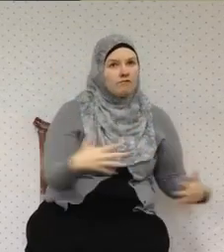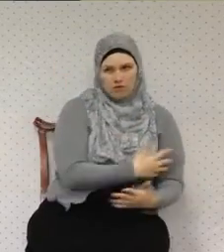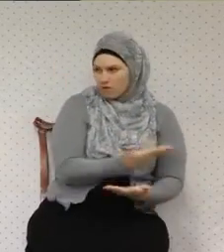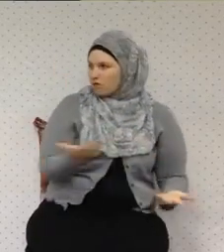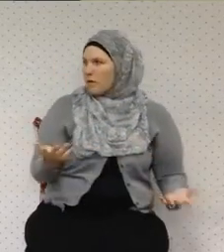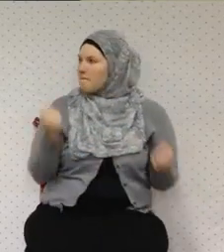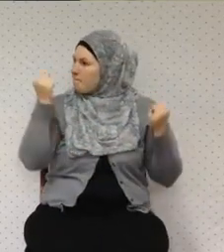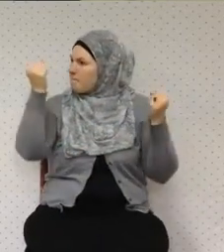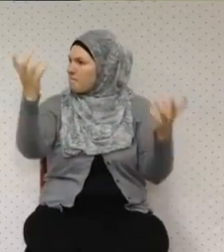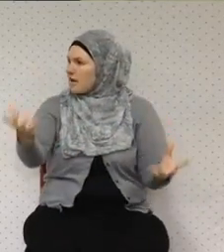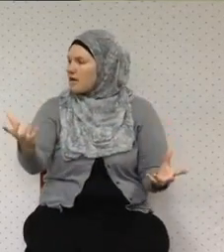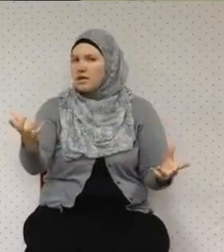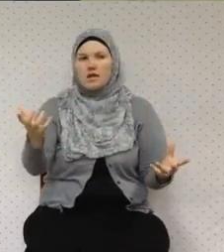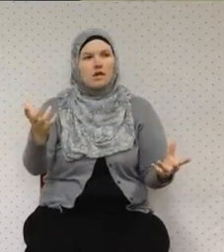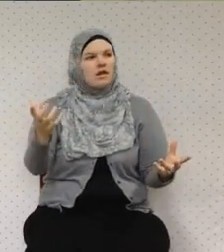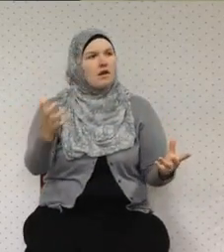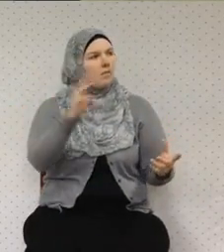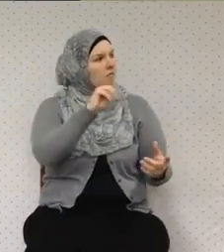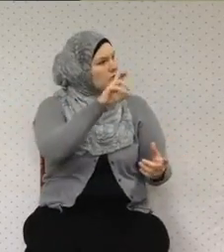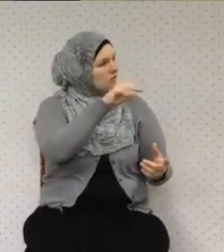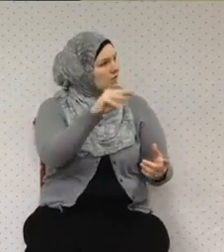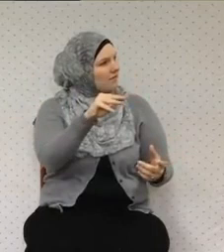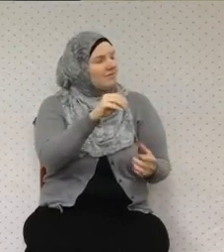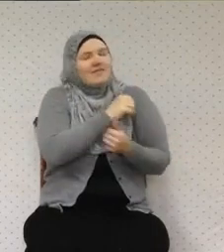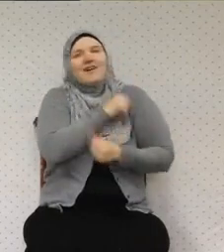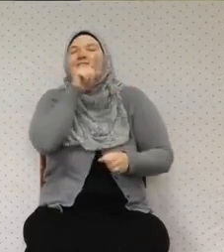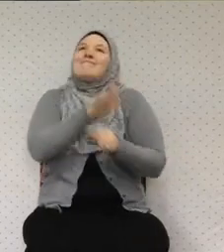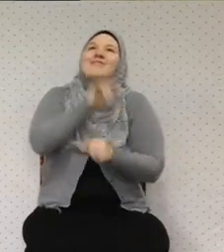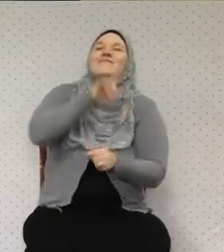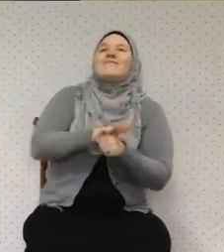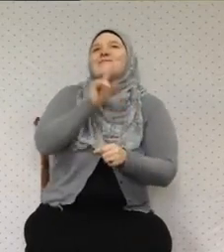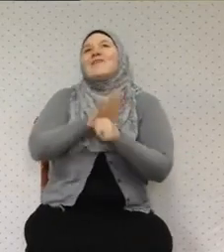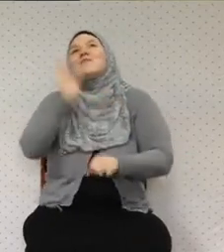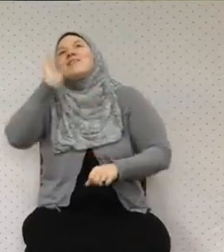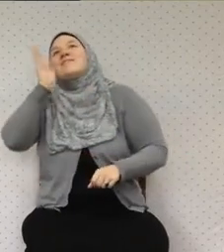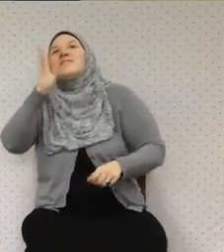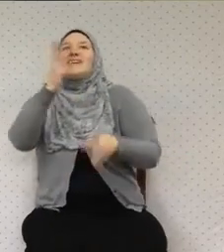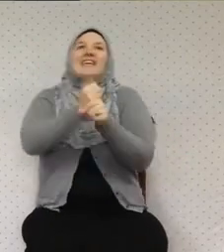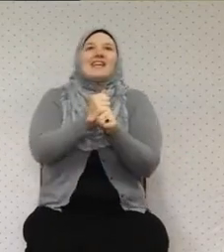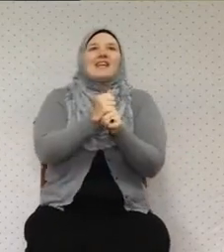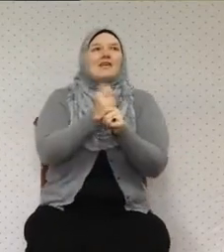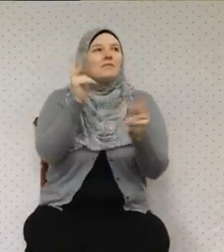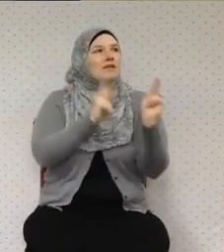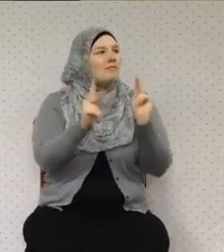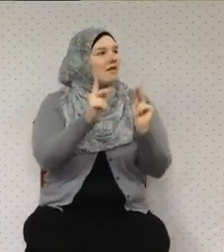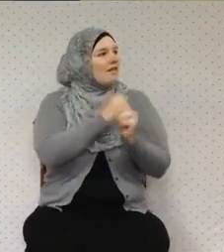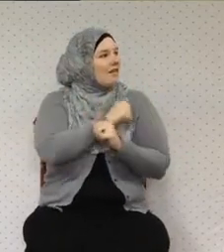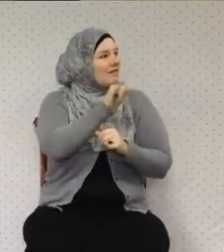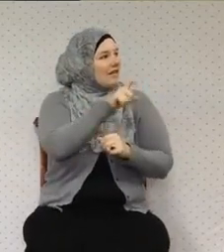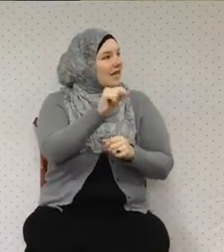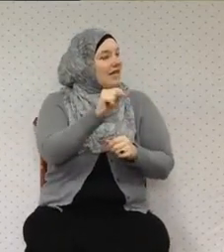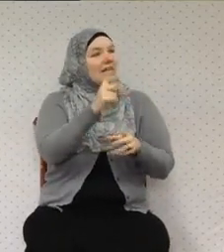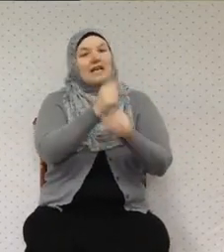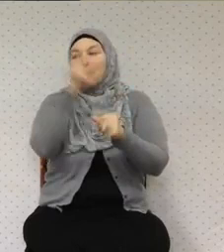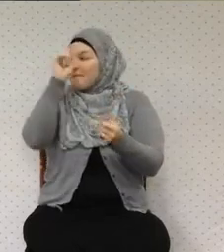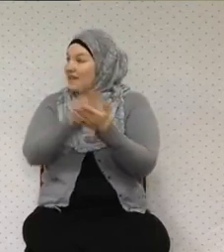Muslims love the promises of hope. We love the ayat that talks about the believers